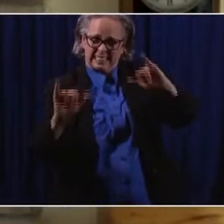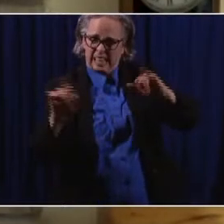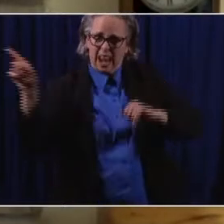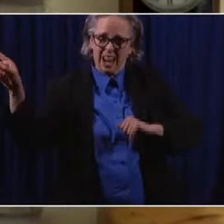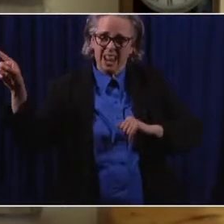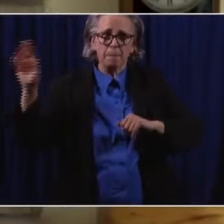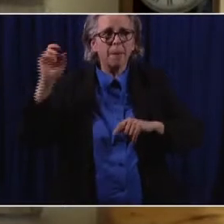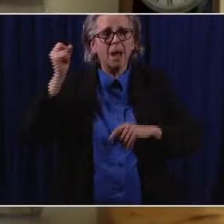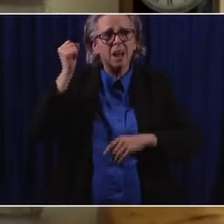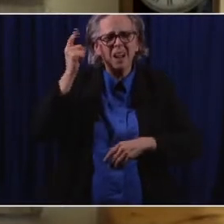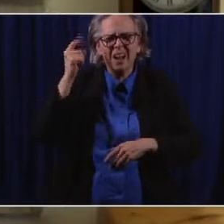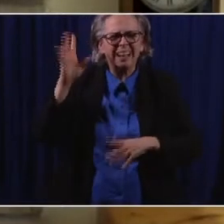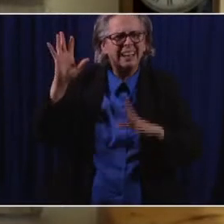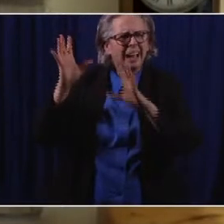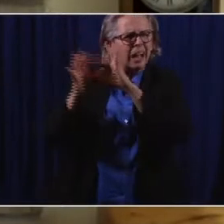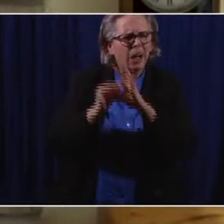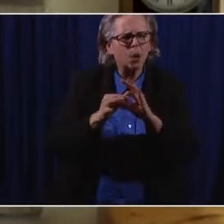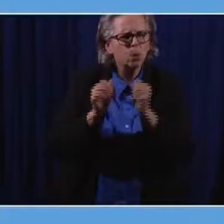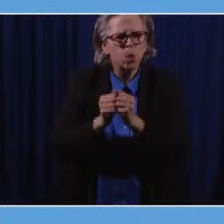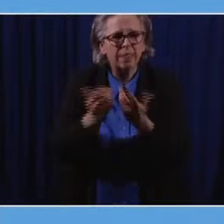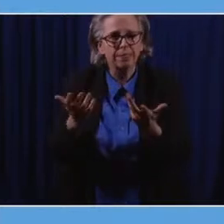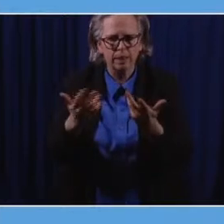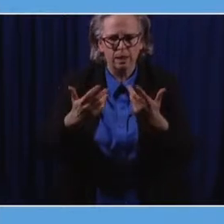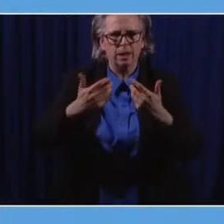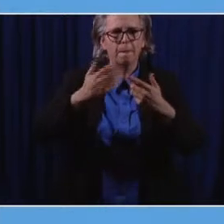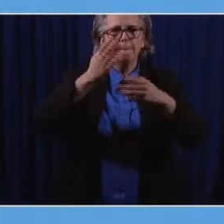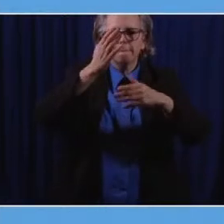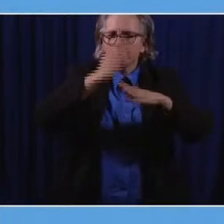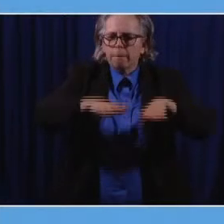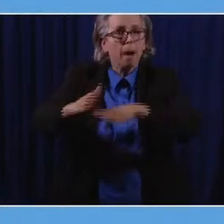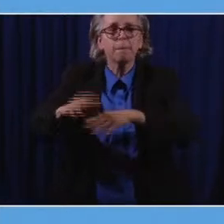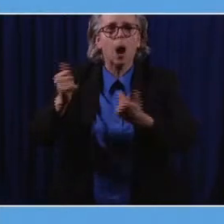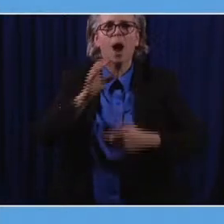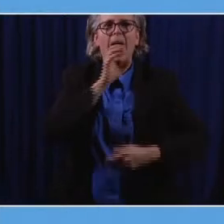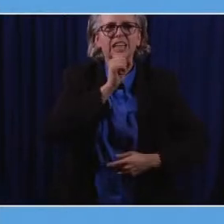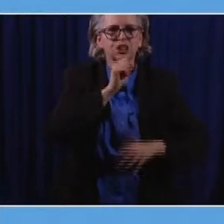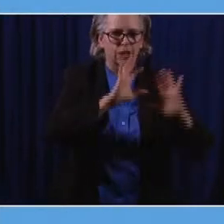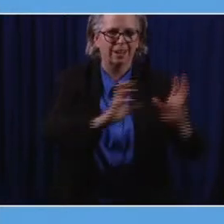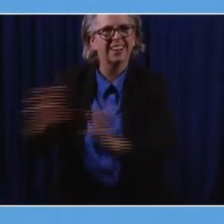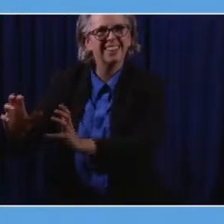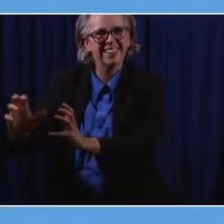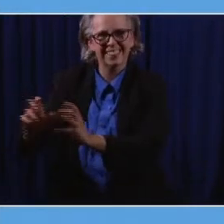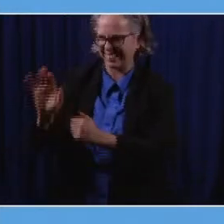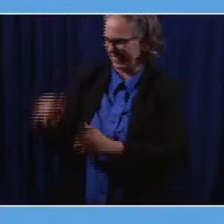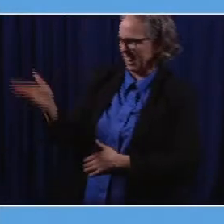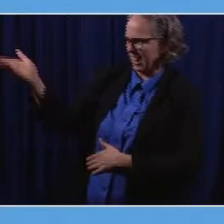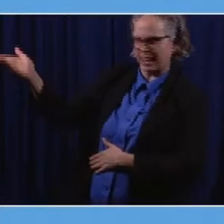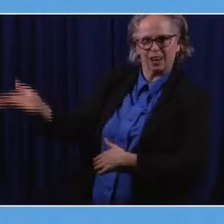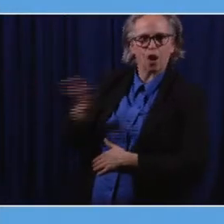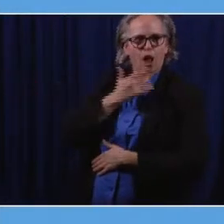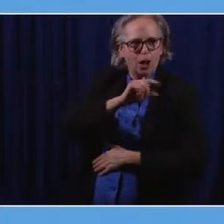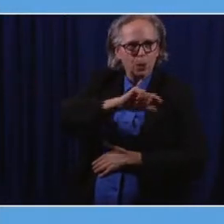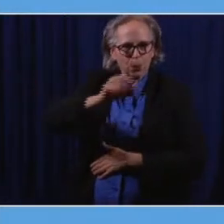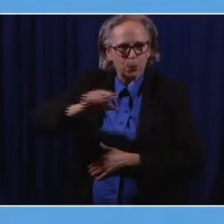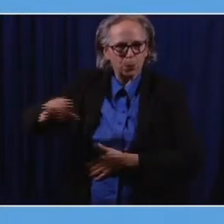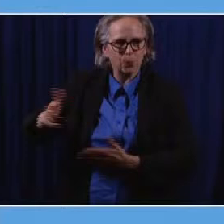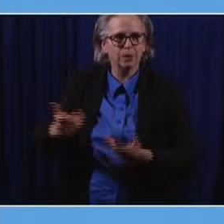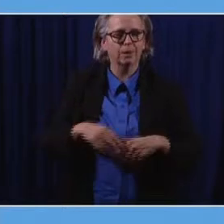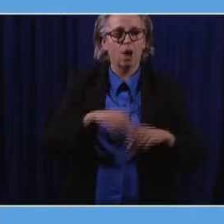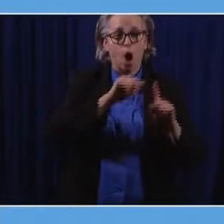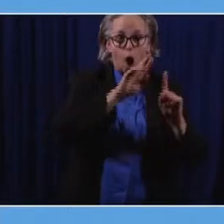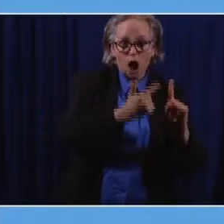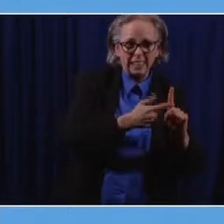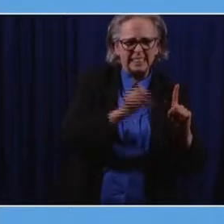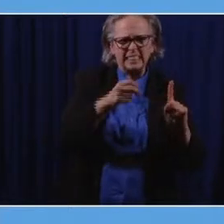admissions by age. As we said earlier, in August and September, spread among the young and healthy,